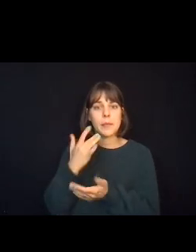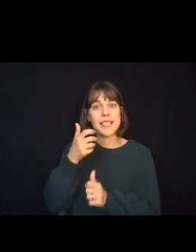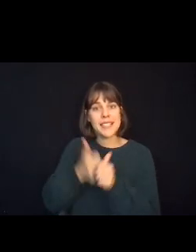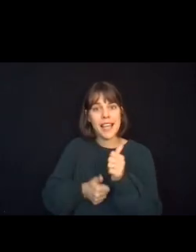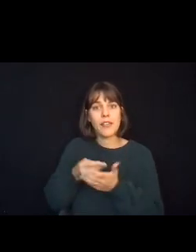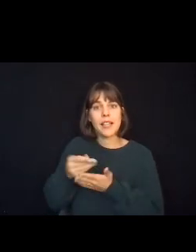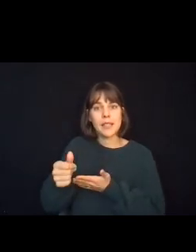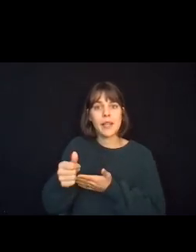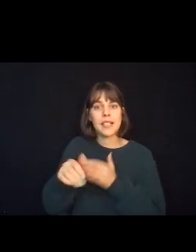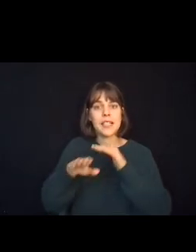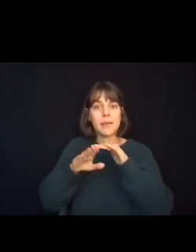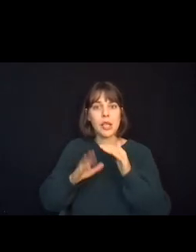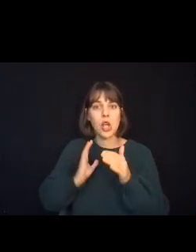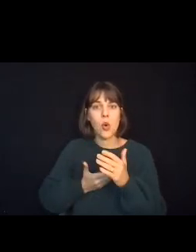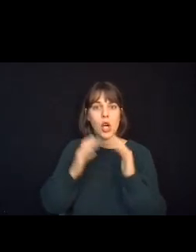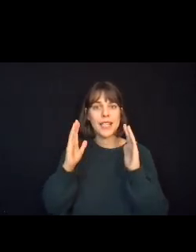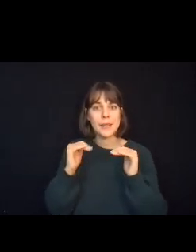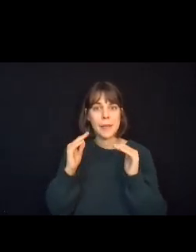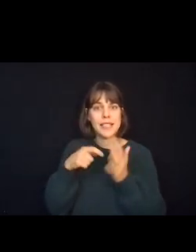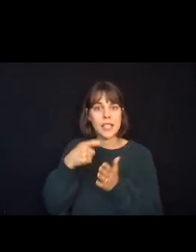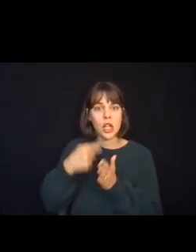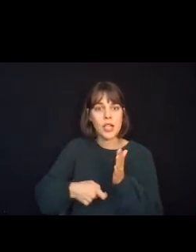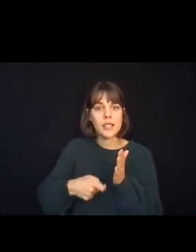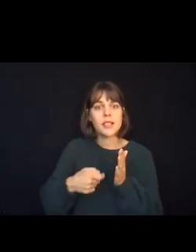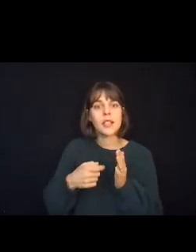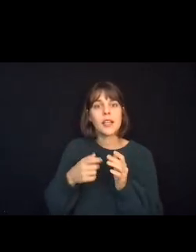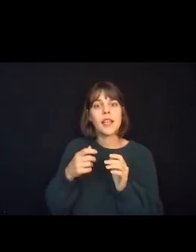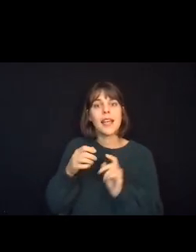with the exception of all other, and that's again due to software costs.